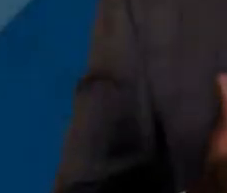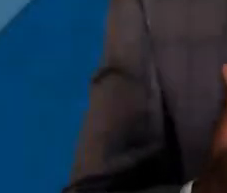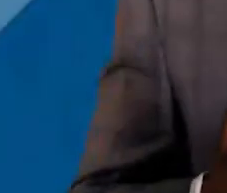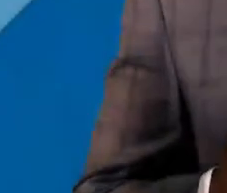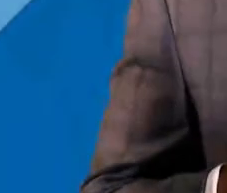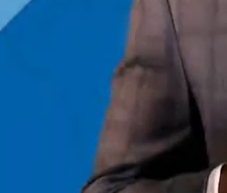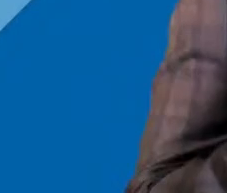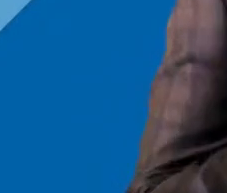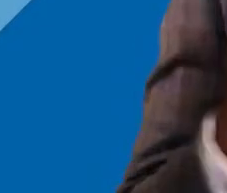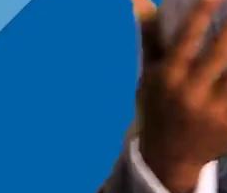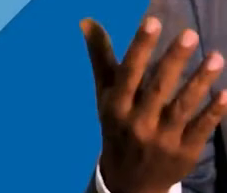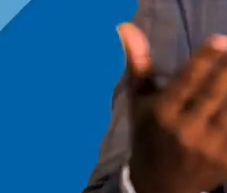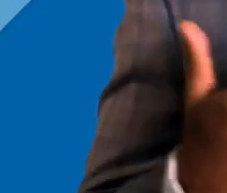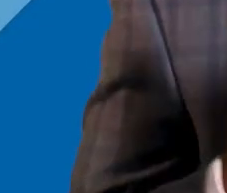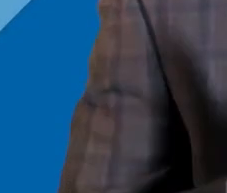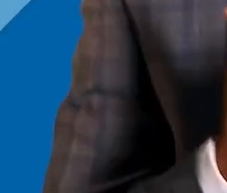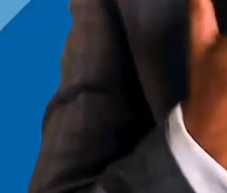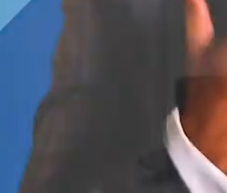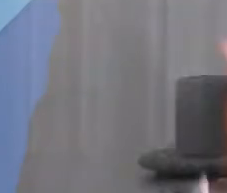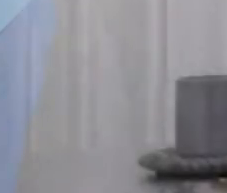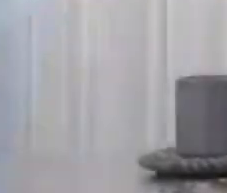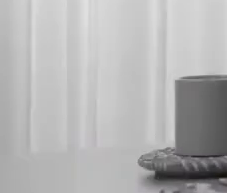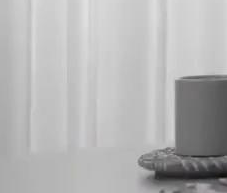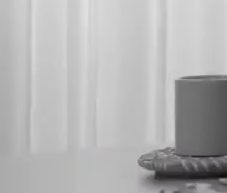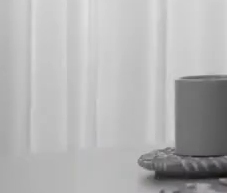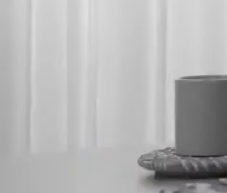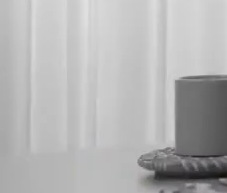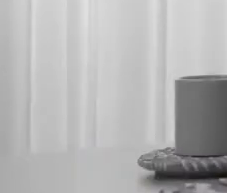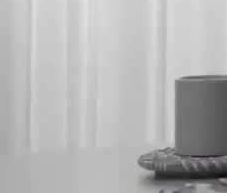Try Omega XL. The only thing you have to lose is the pain.